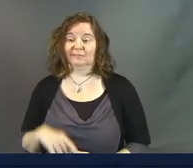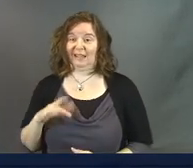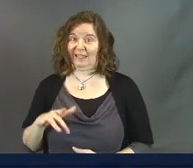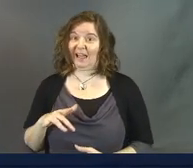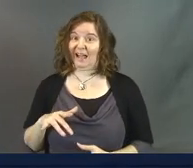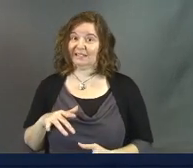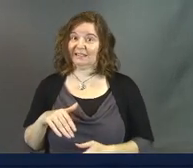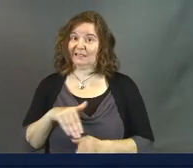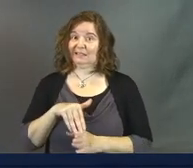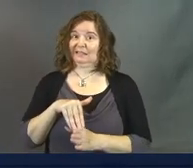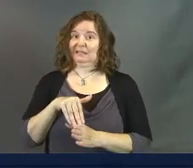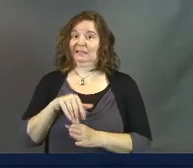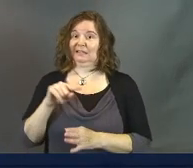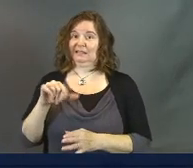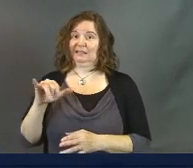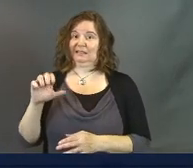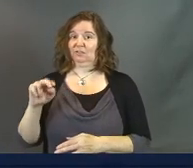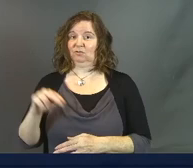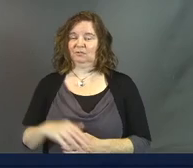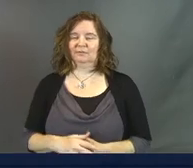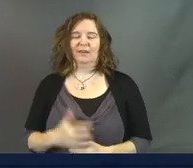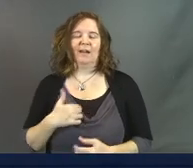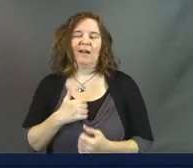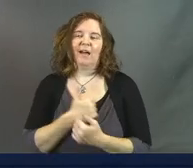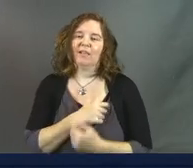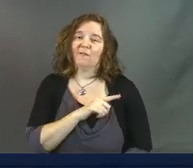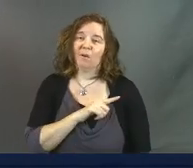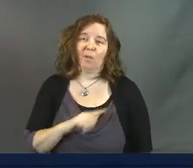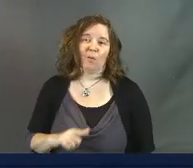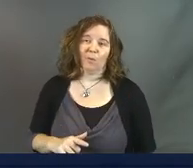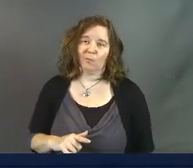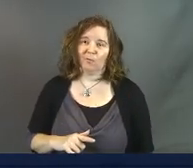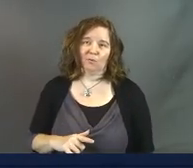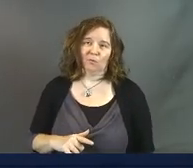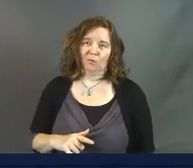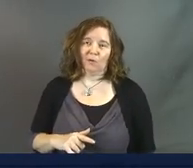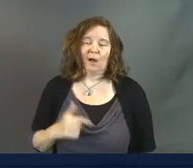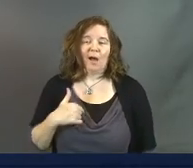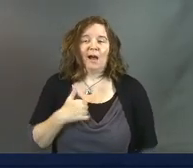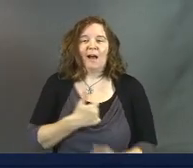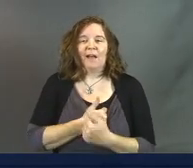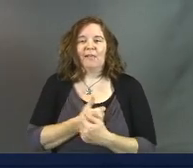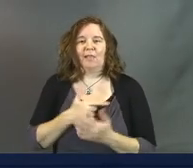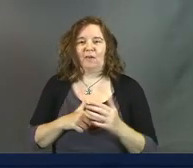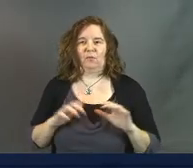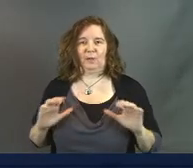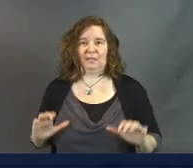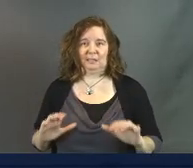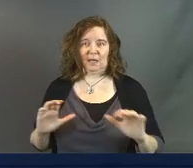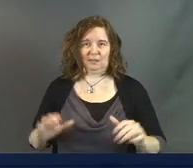That's tension. And I love our Lord. I love what he does.